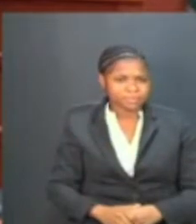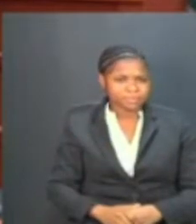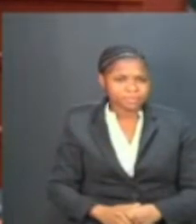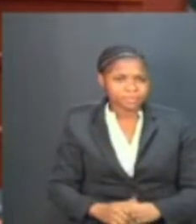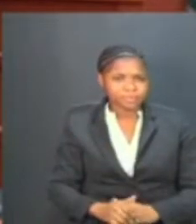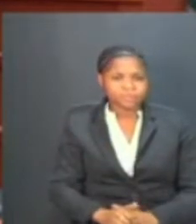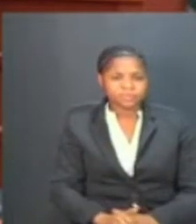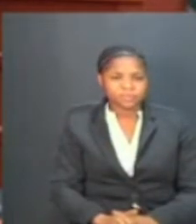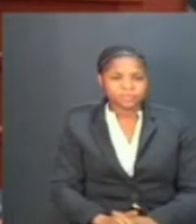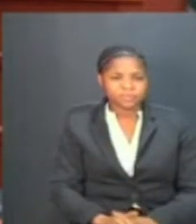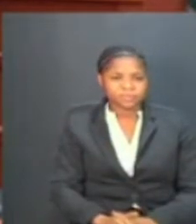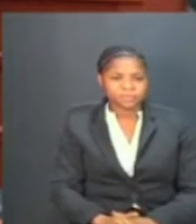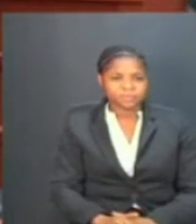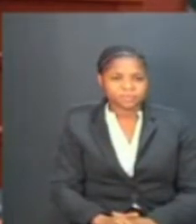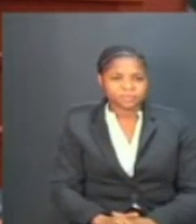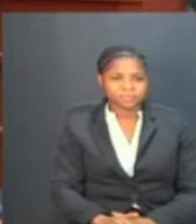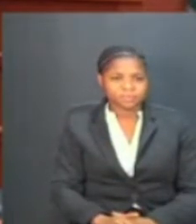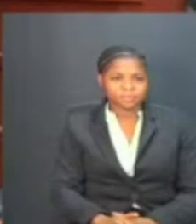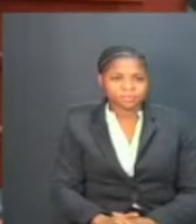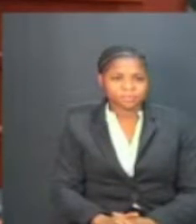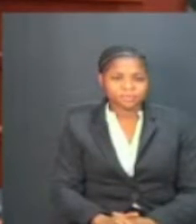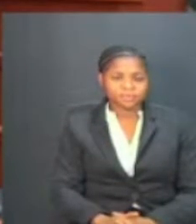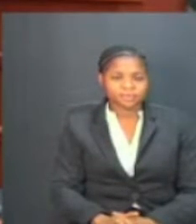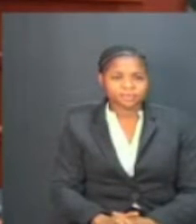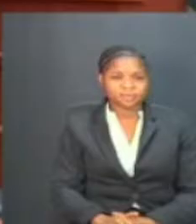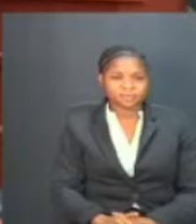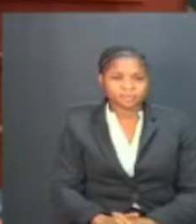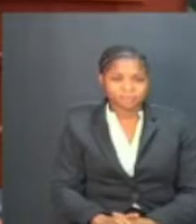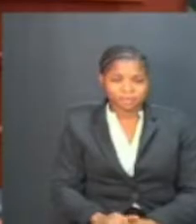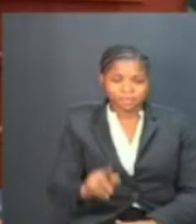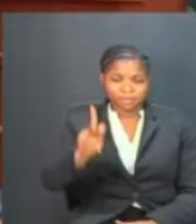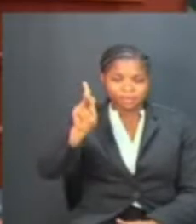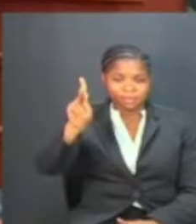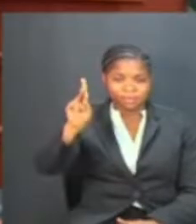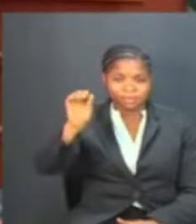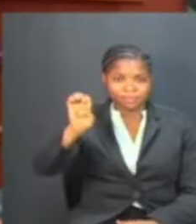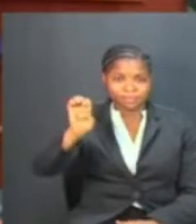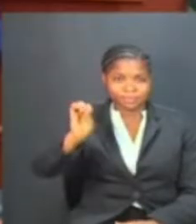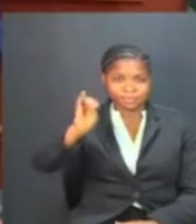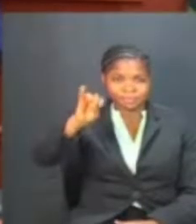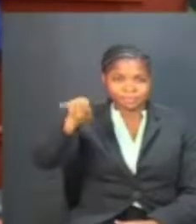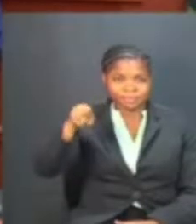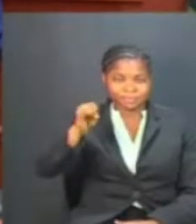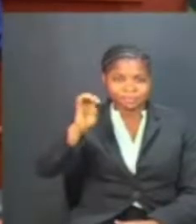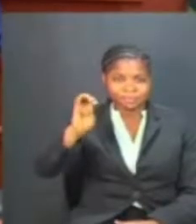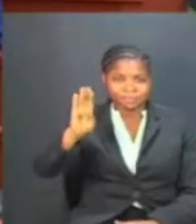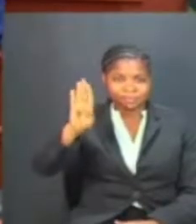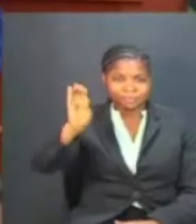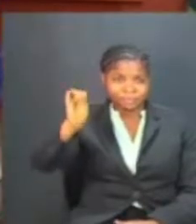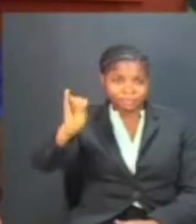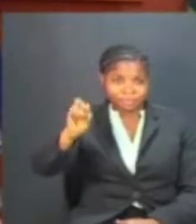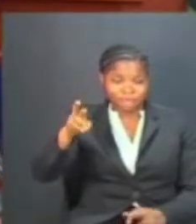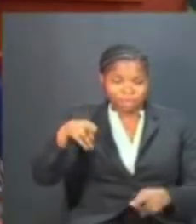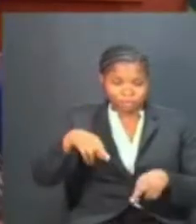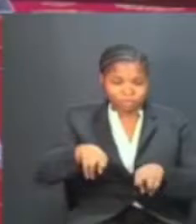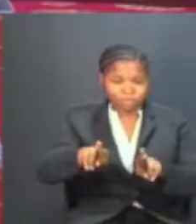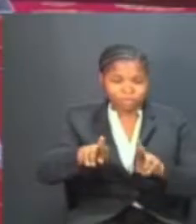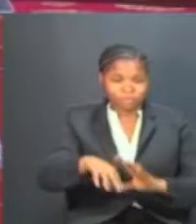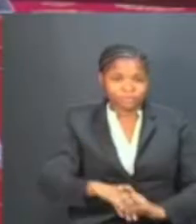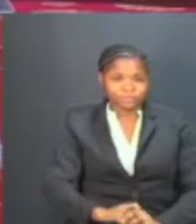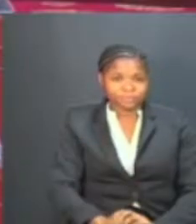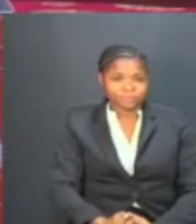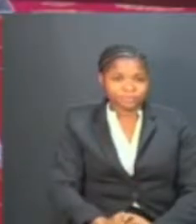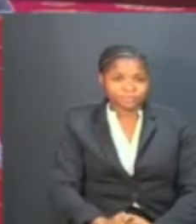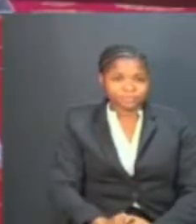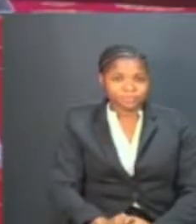Koru, Akwasokoji Township, KJB Road. Thank you. Yes, Honorable Minister.